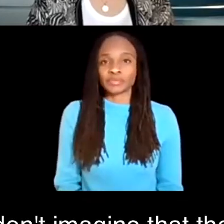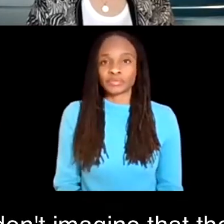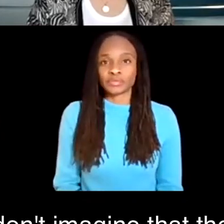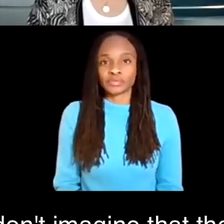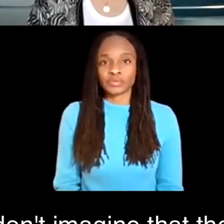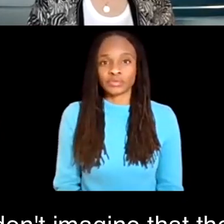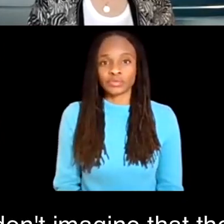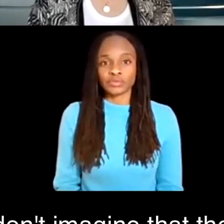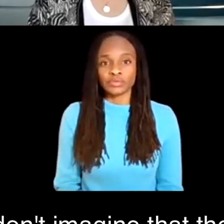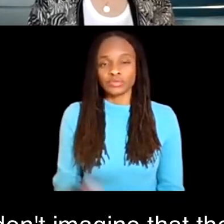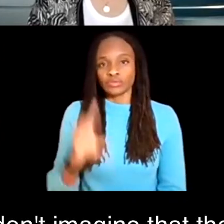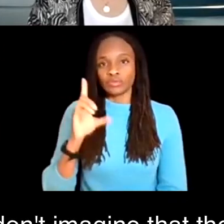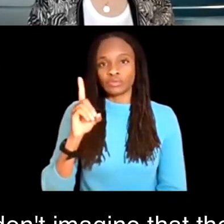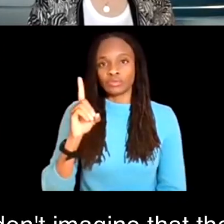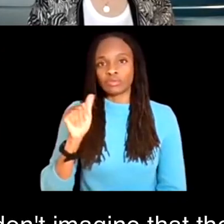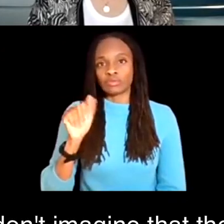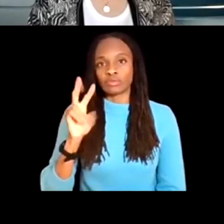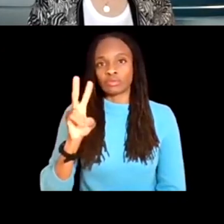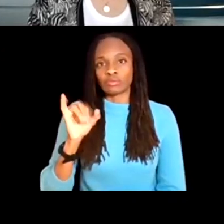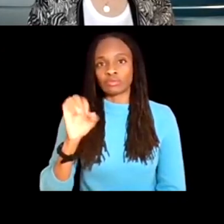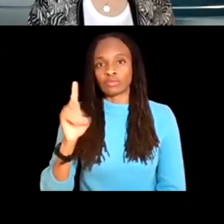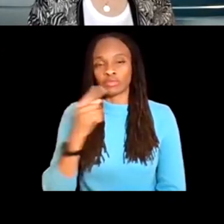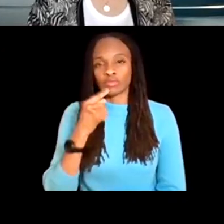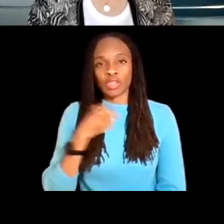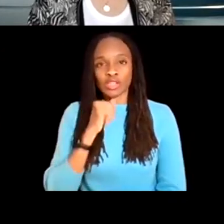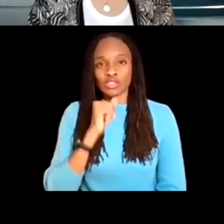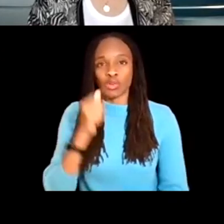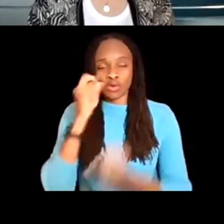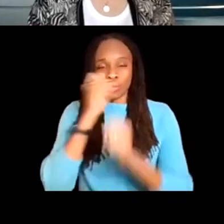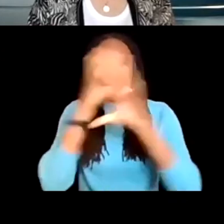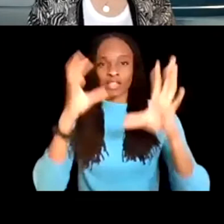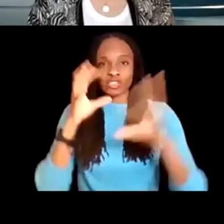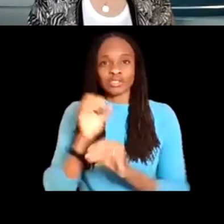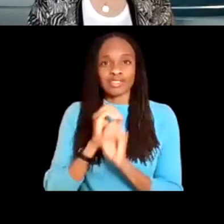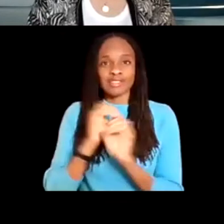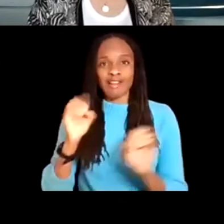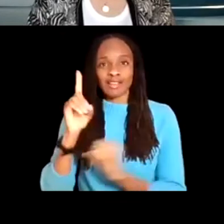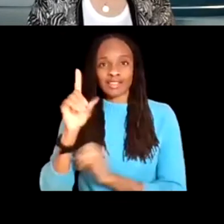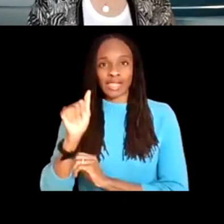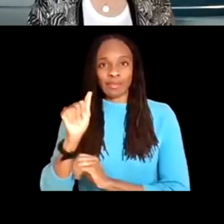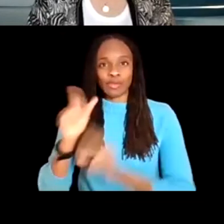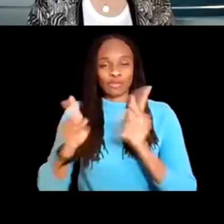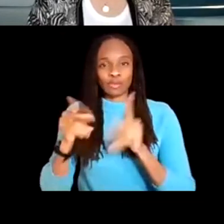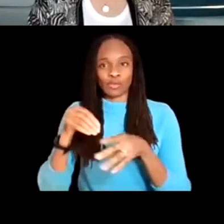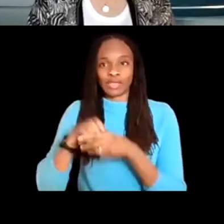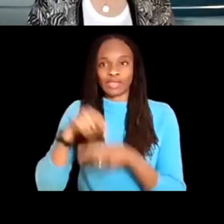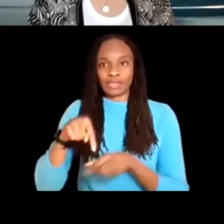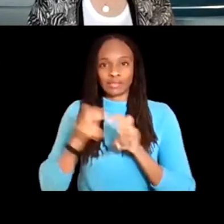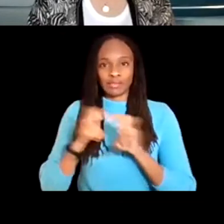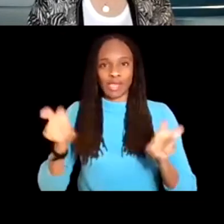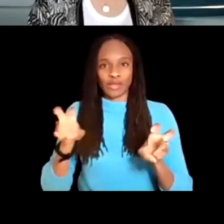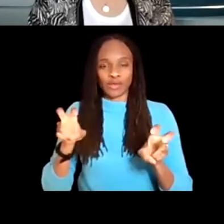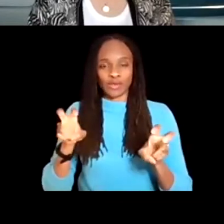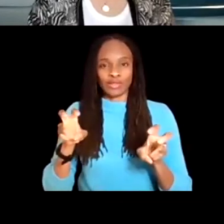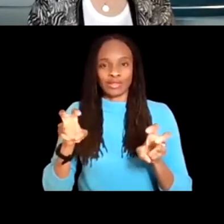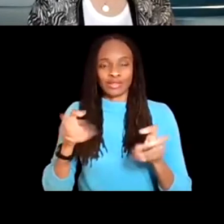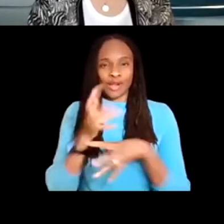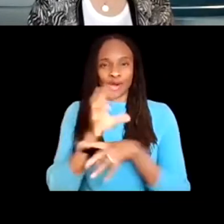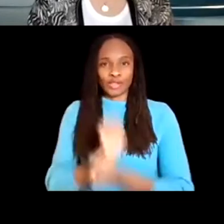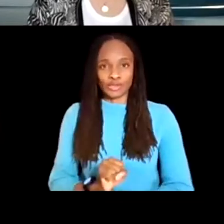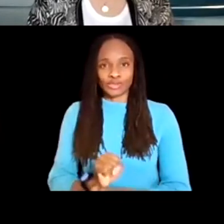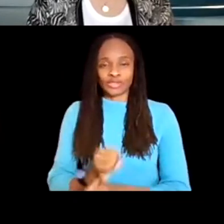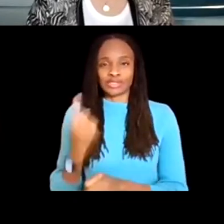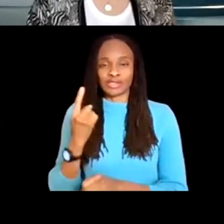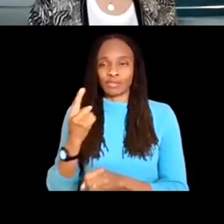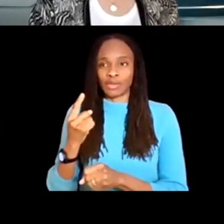Yeah, I don't imagine that the non-disabled participants in this panel are used to being picked up at will on